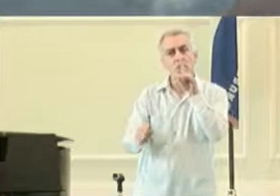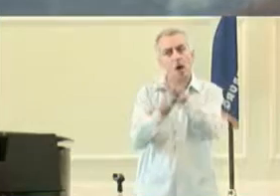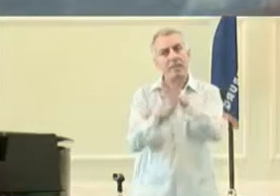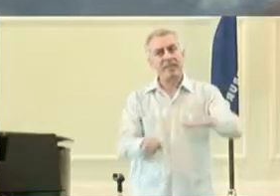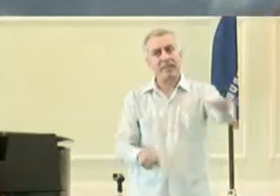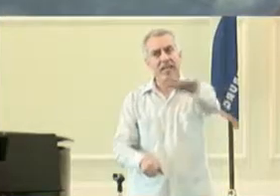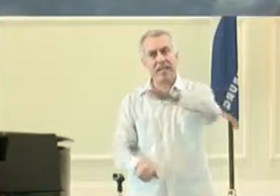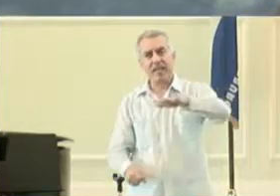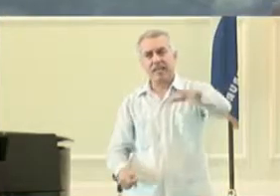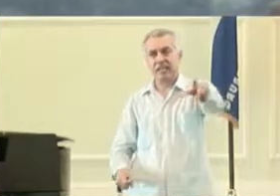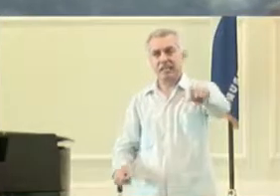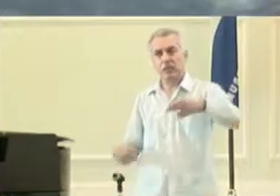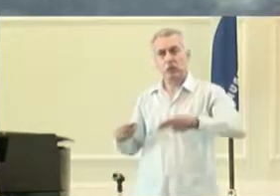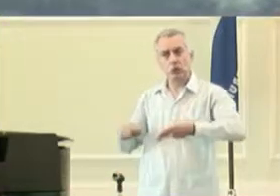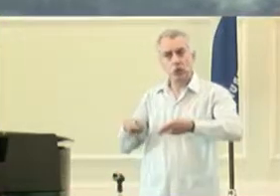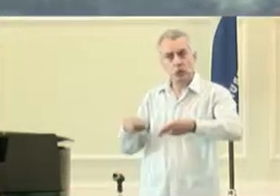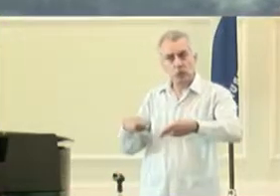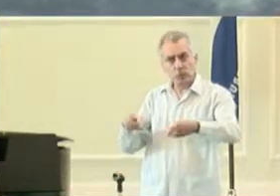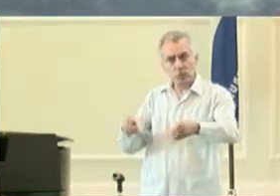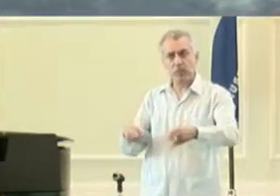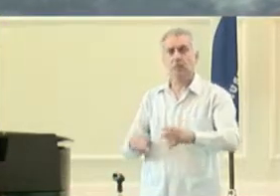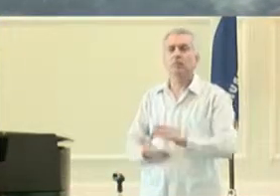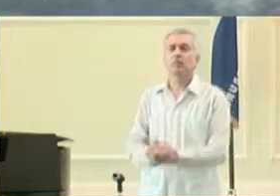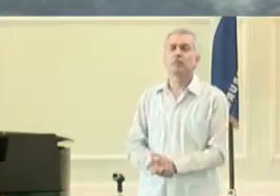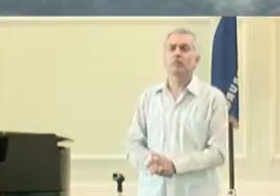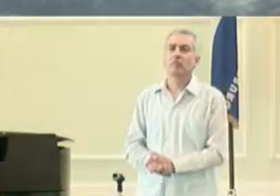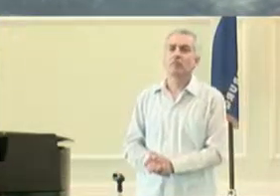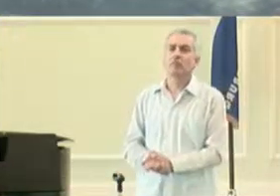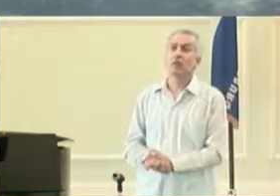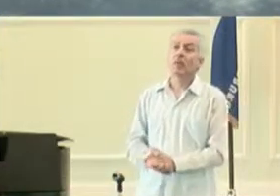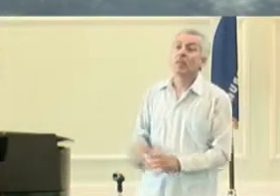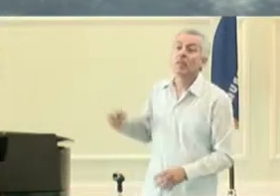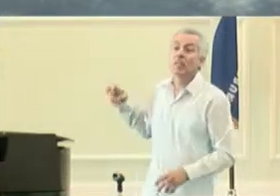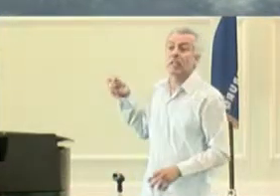as soon as possible. But as they went,